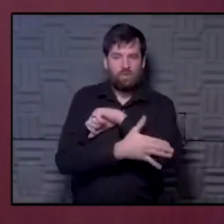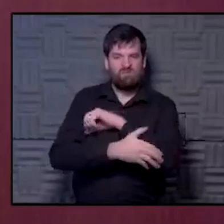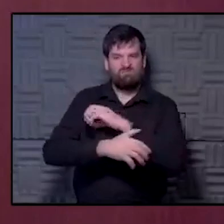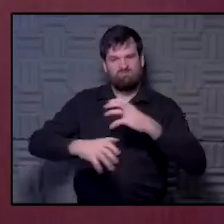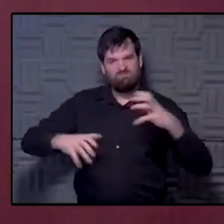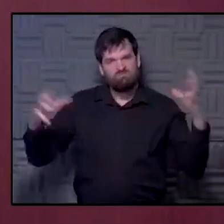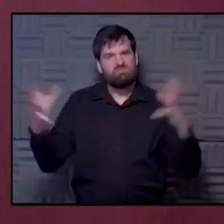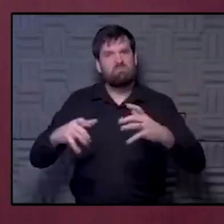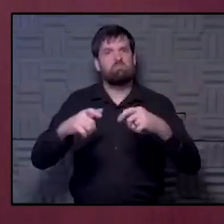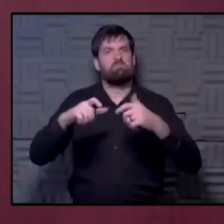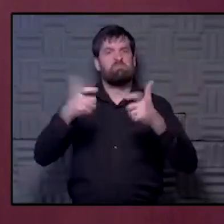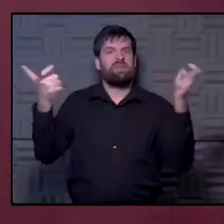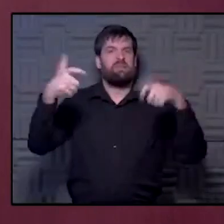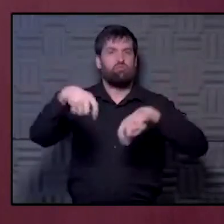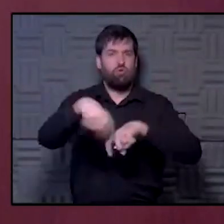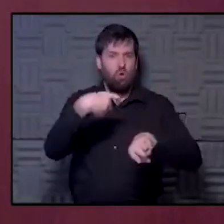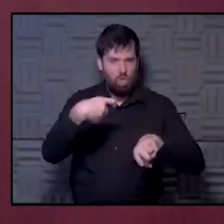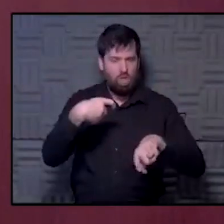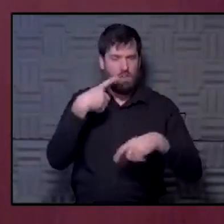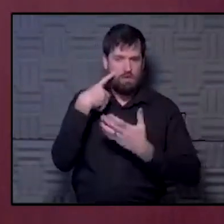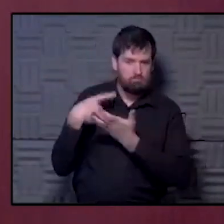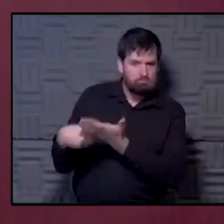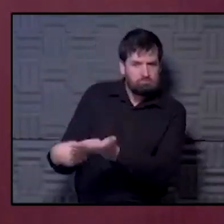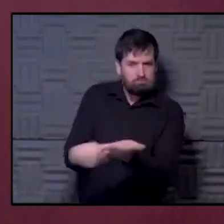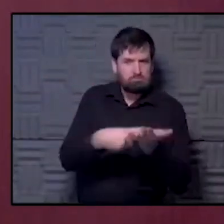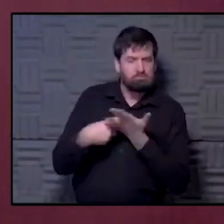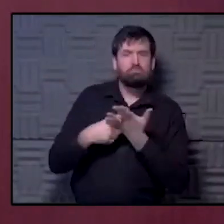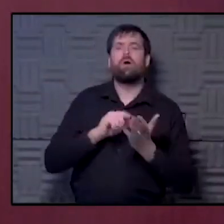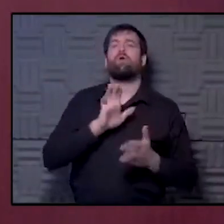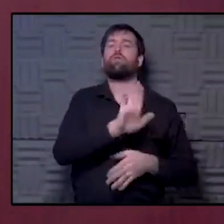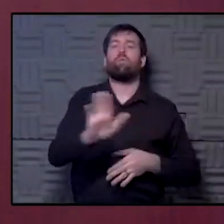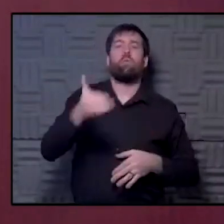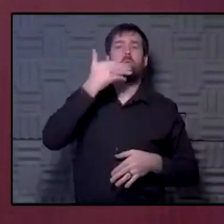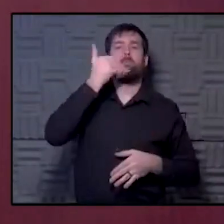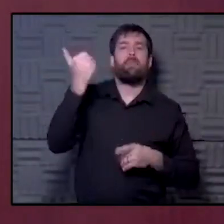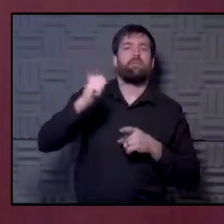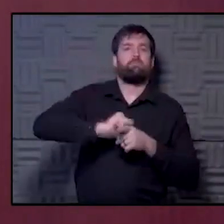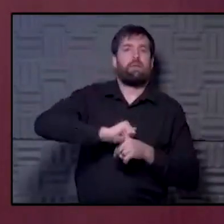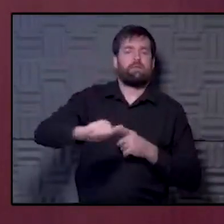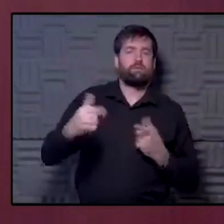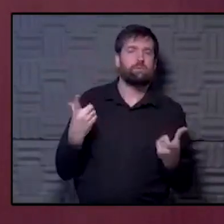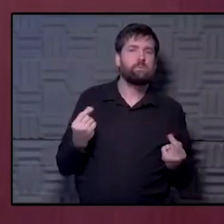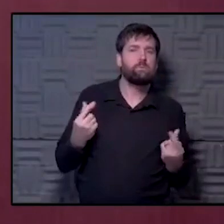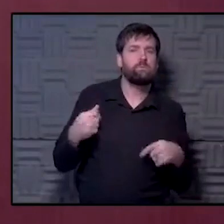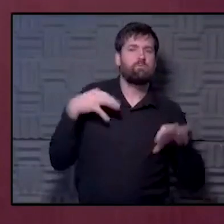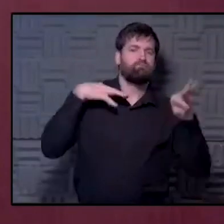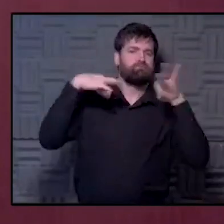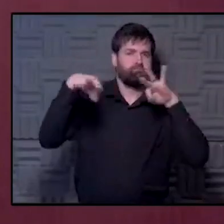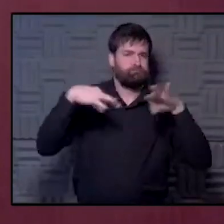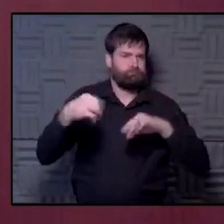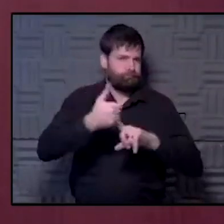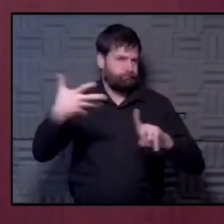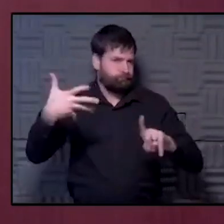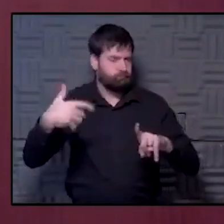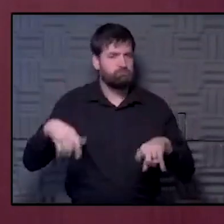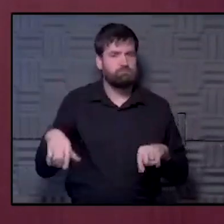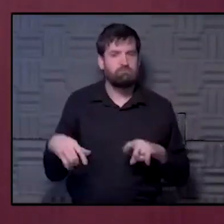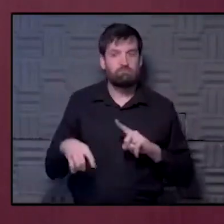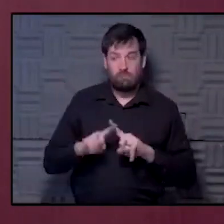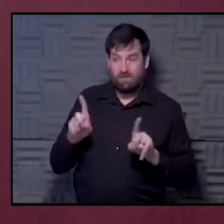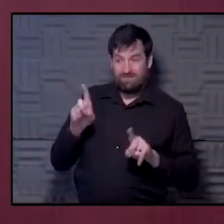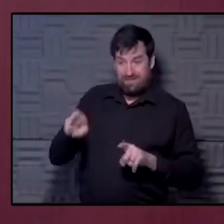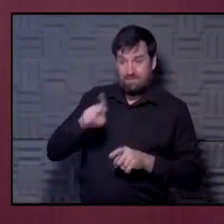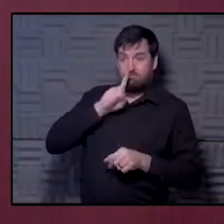large call last week to say, describe for us your best practices, what are you doing? But we're saying that we need